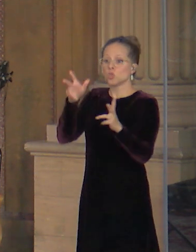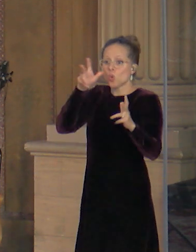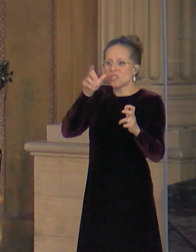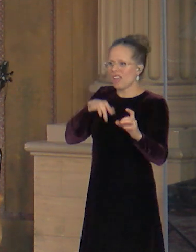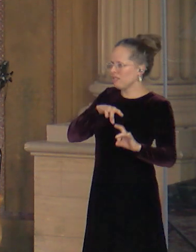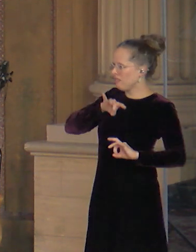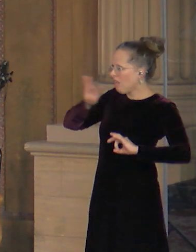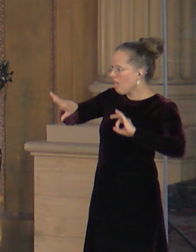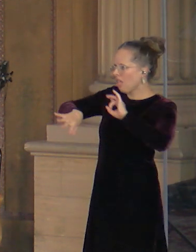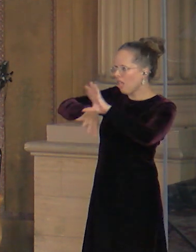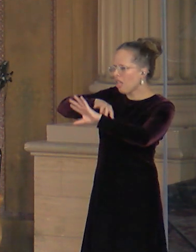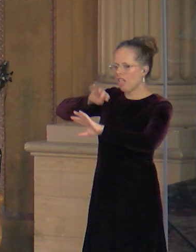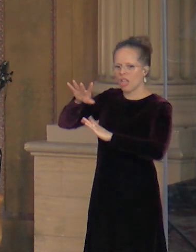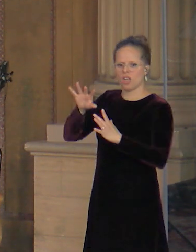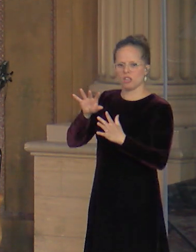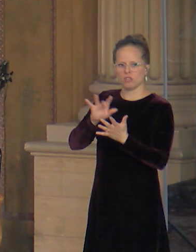Jesus